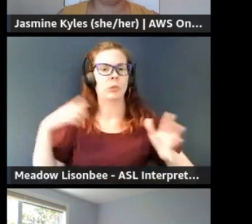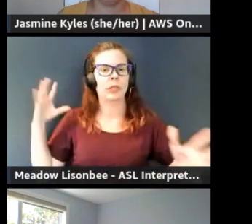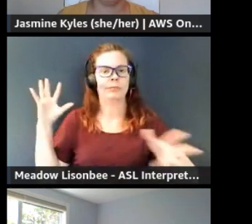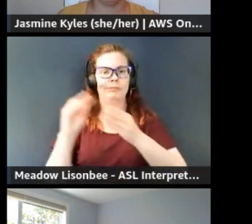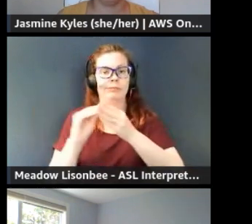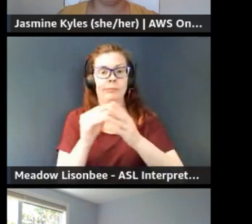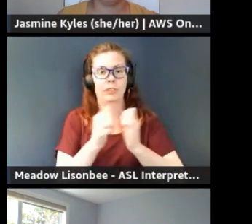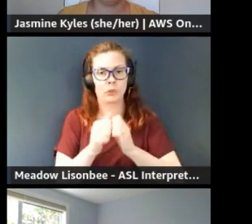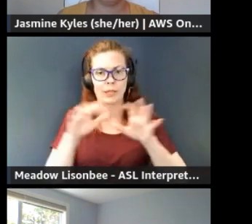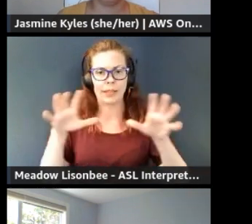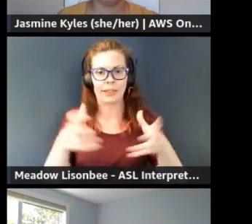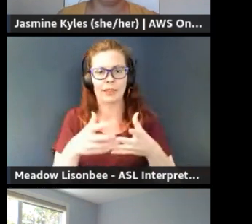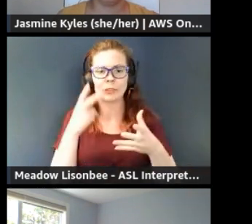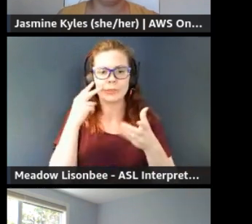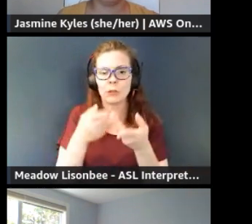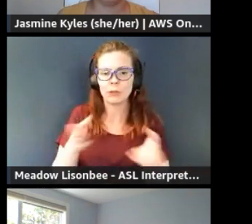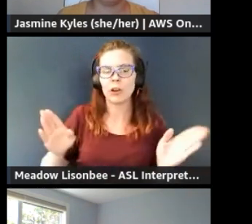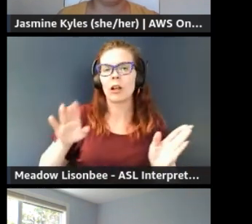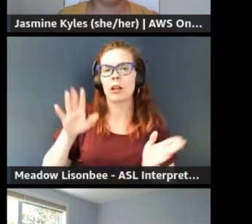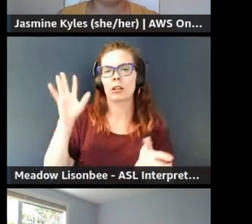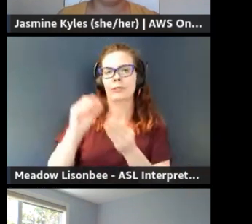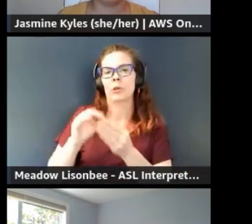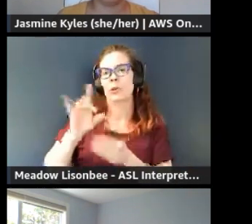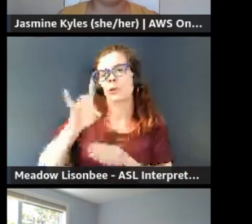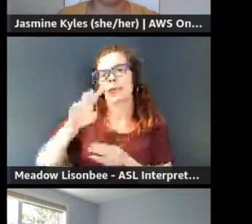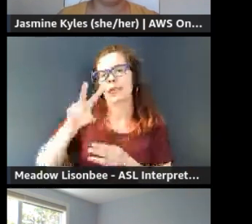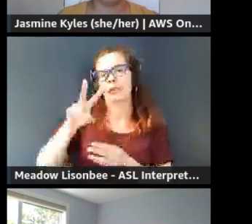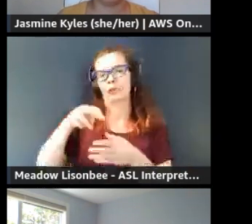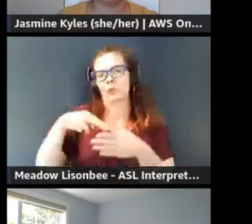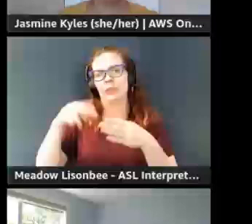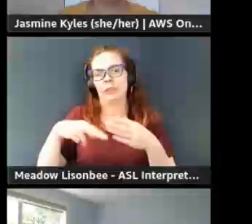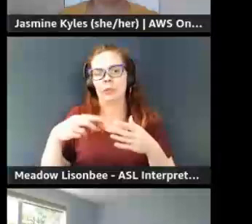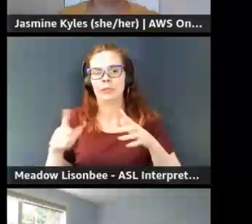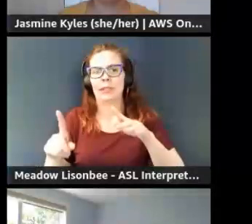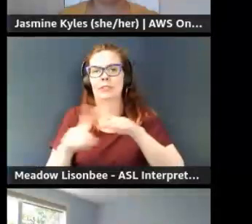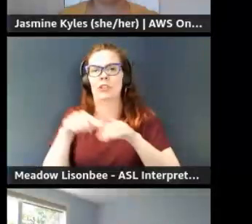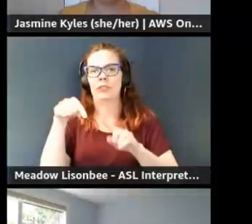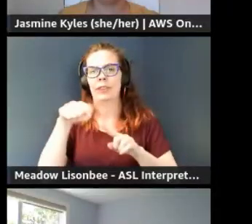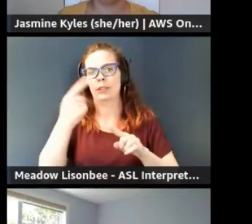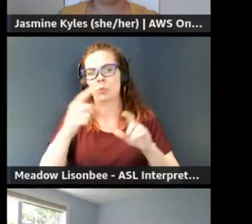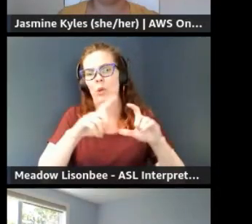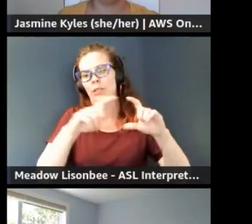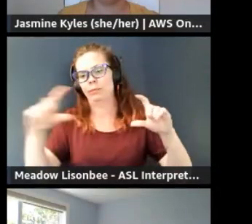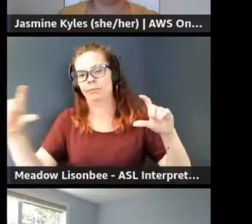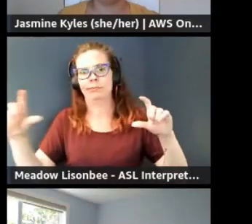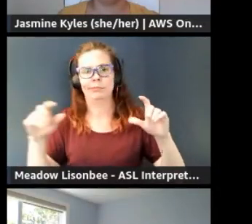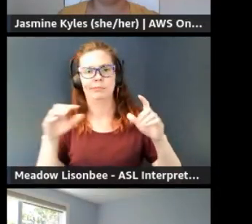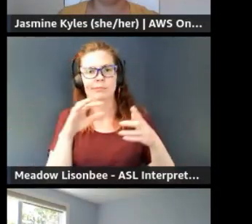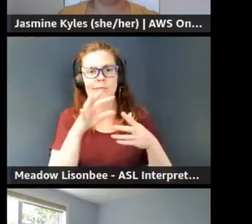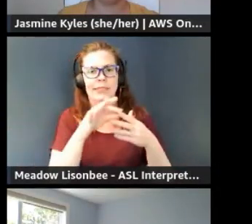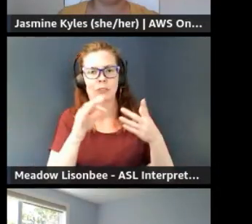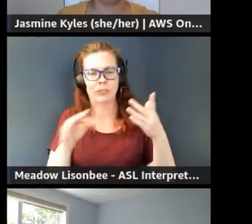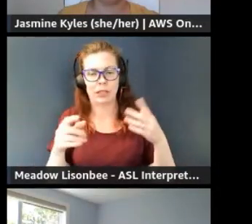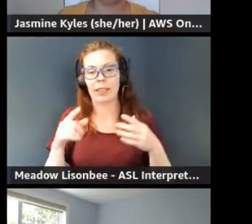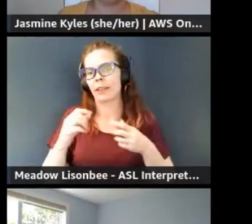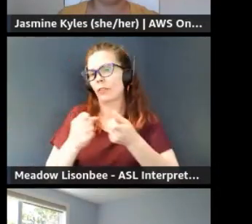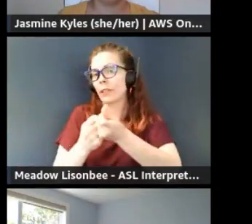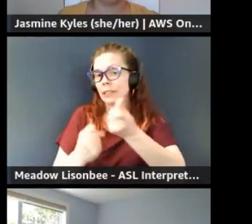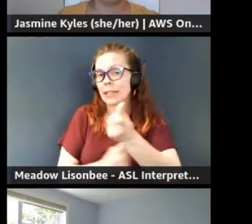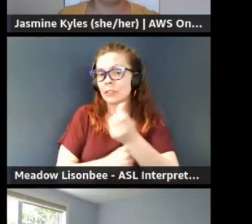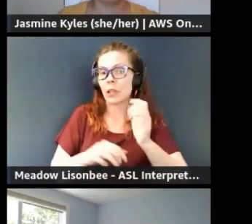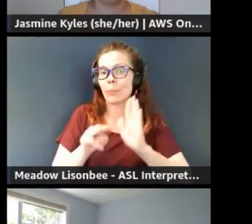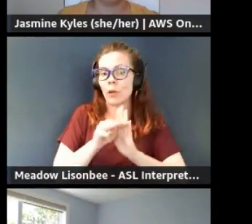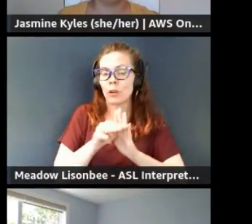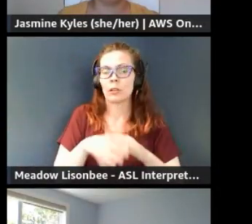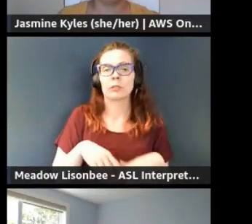You can see overall, we have 82 results that we've populated into this single carousel. And again, these are foundation models. We have a large